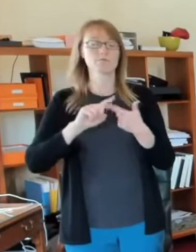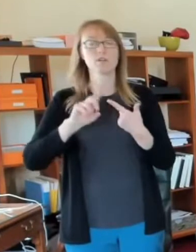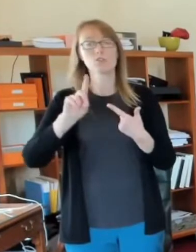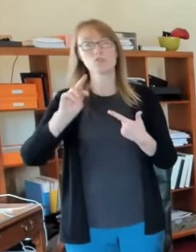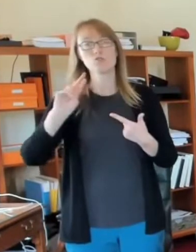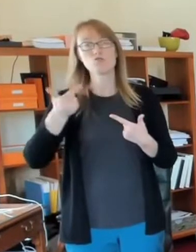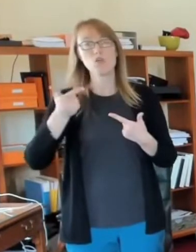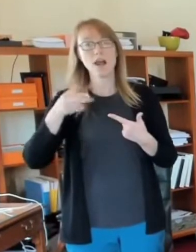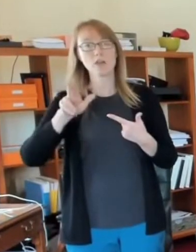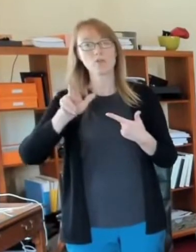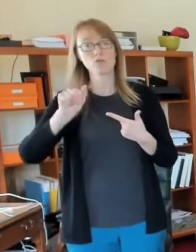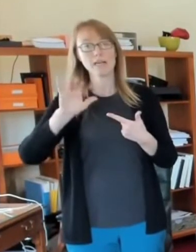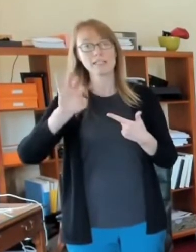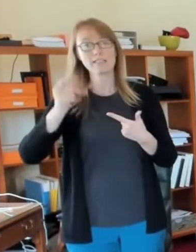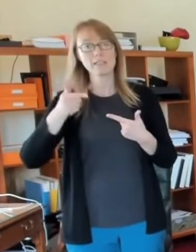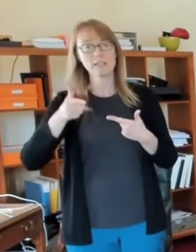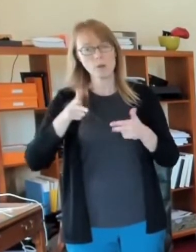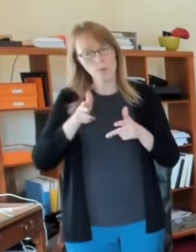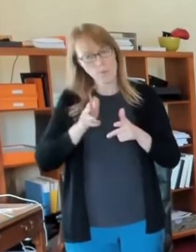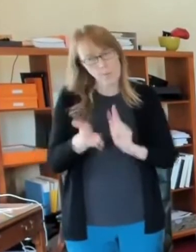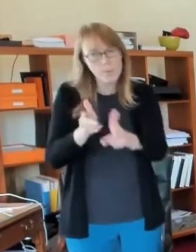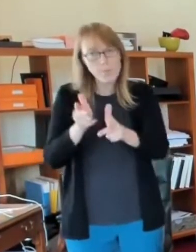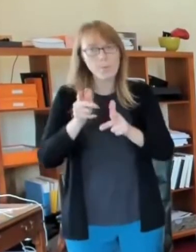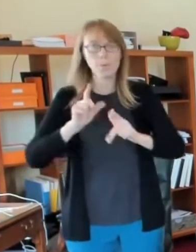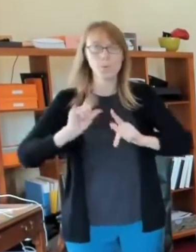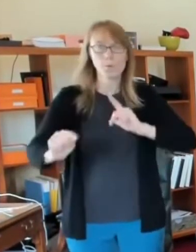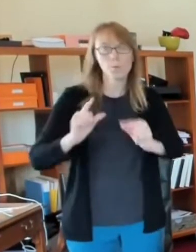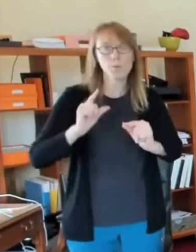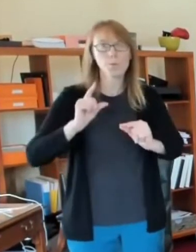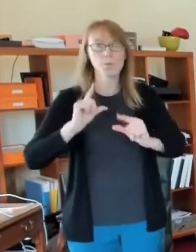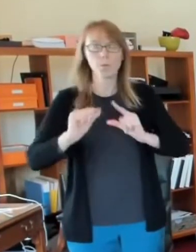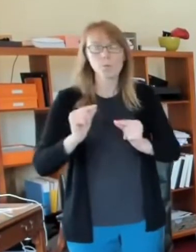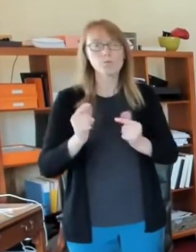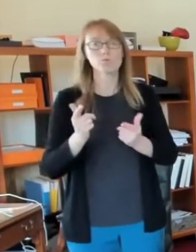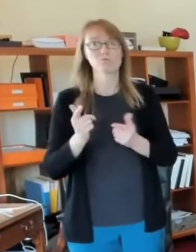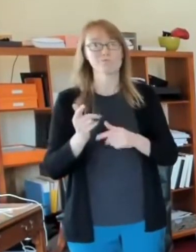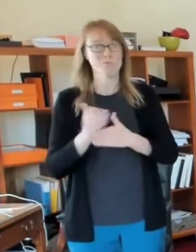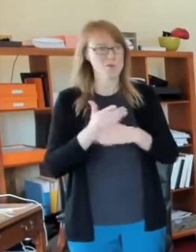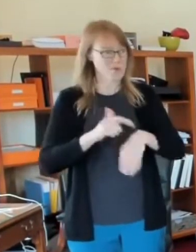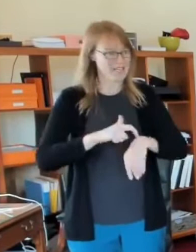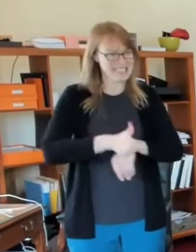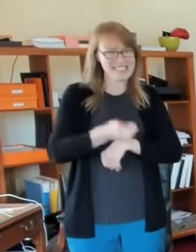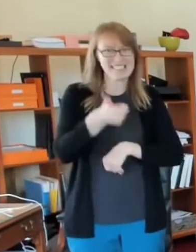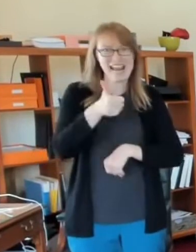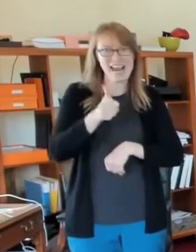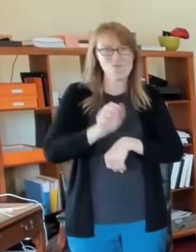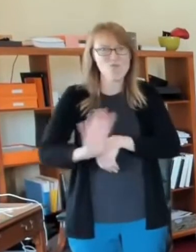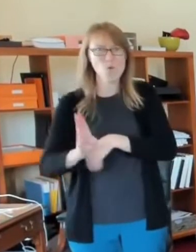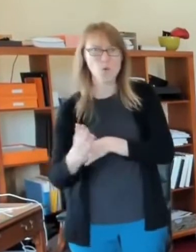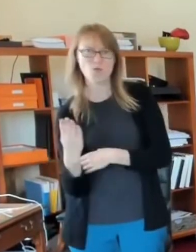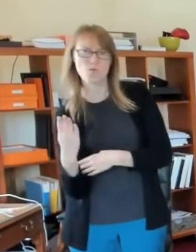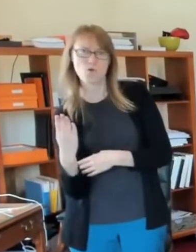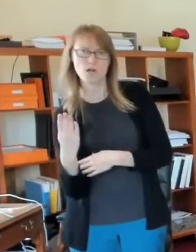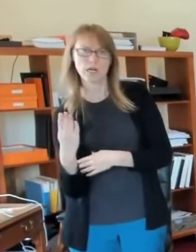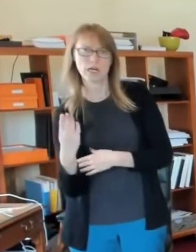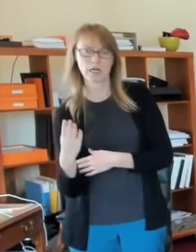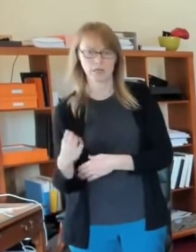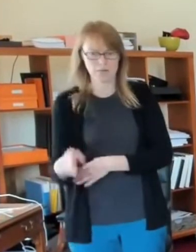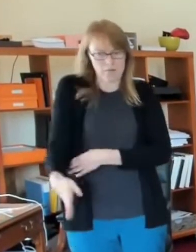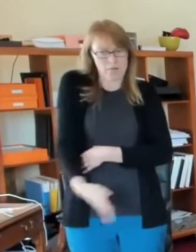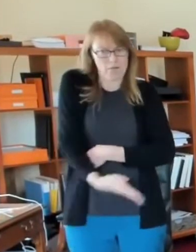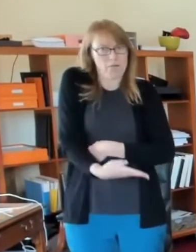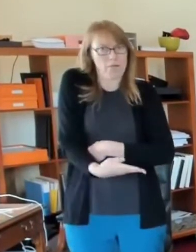between the hours of 10 p.m. and 4 a.m. Wants to know what residents and police can do to try and stop this kind of